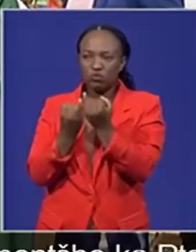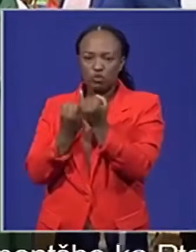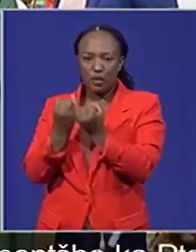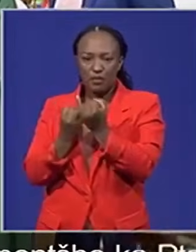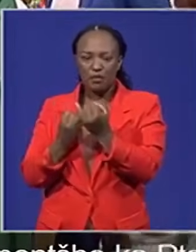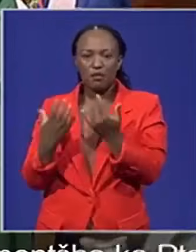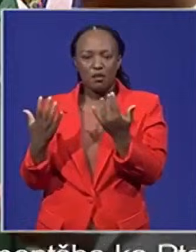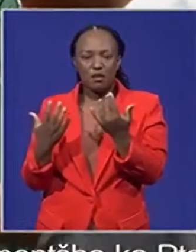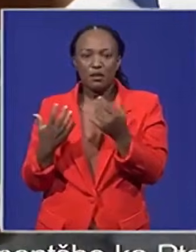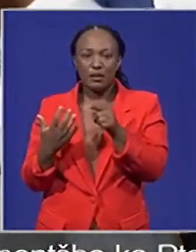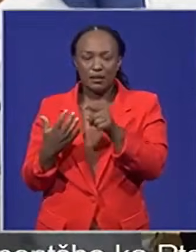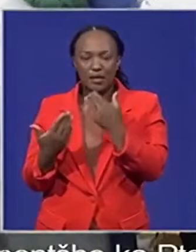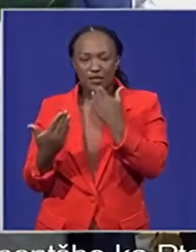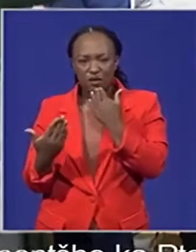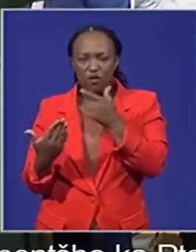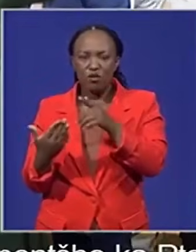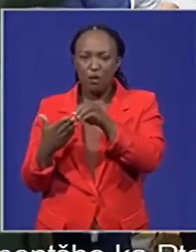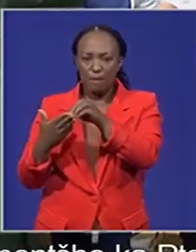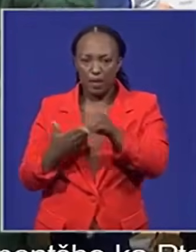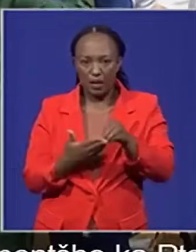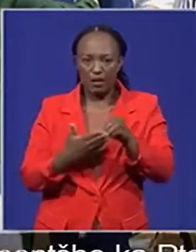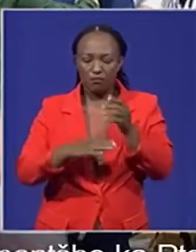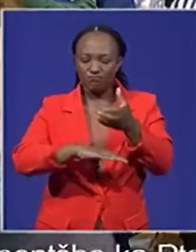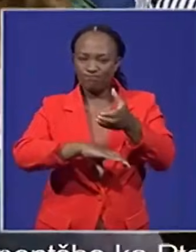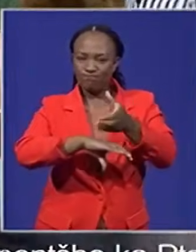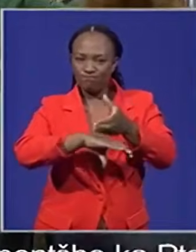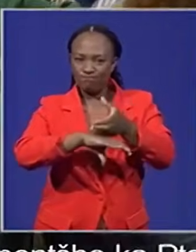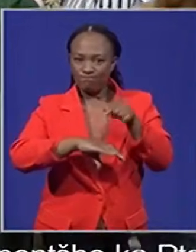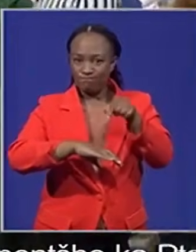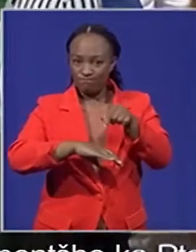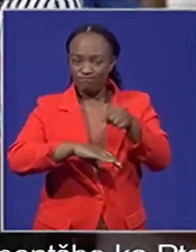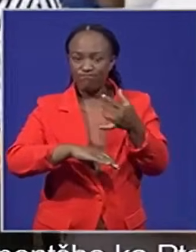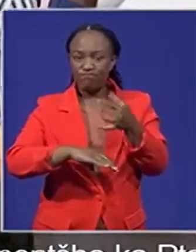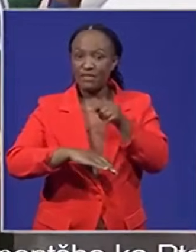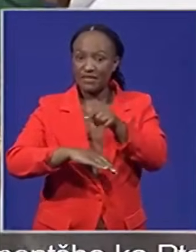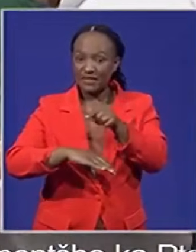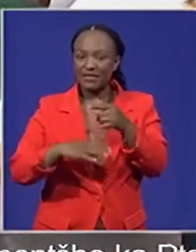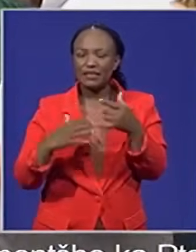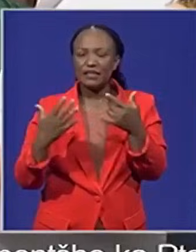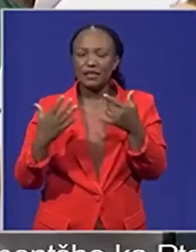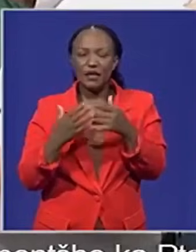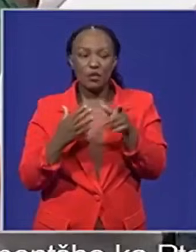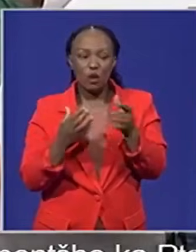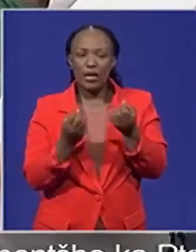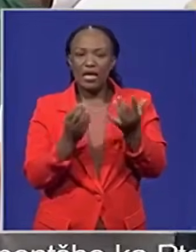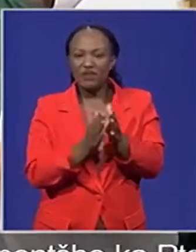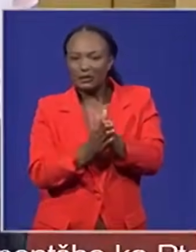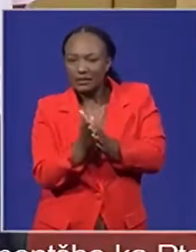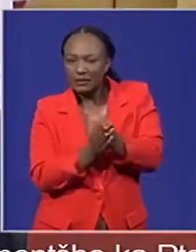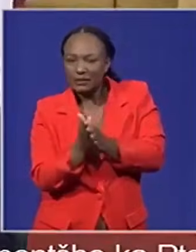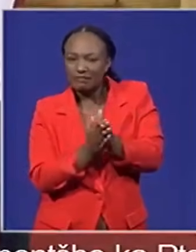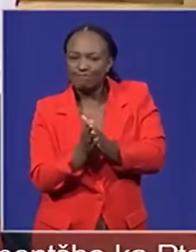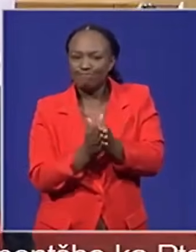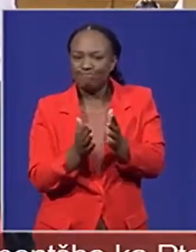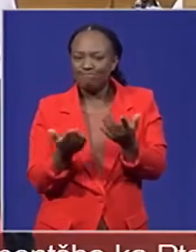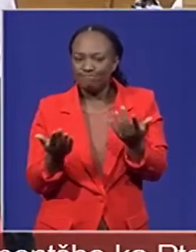thank you to Coca-Cola for bringing the trophy here. It's something that will also serve as a source of inspiration and motivation,